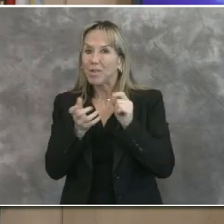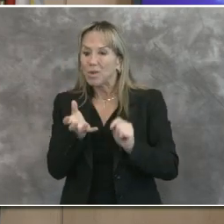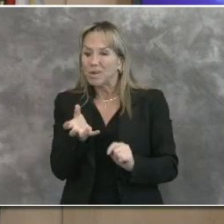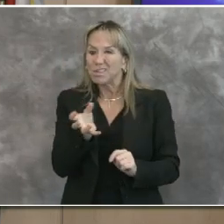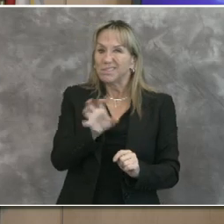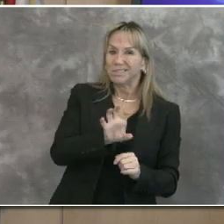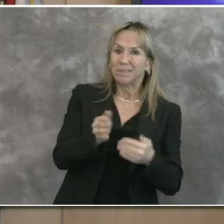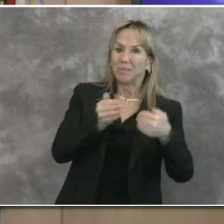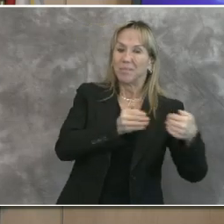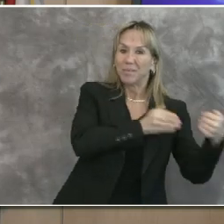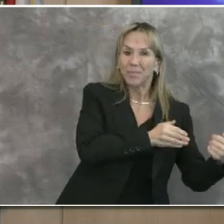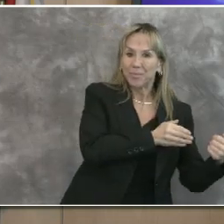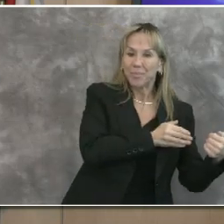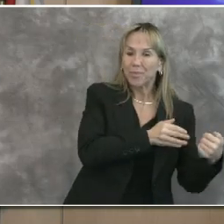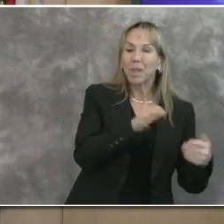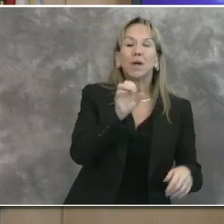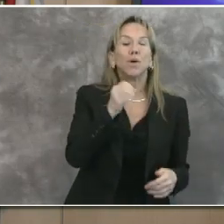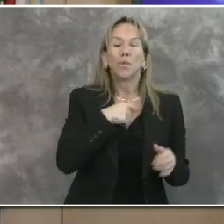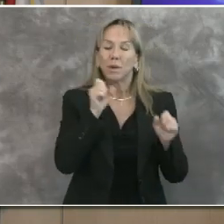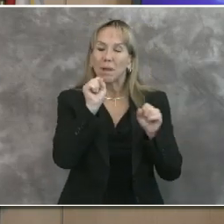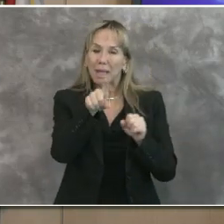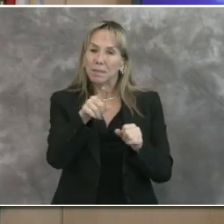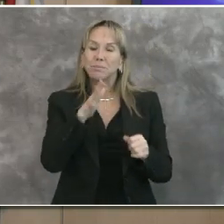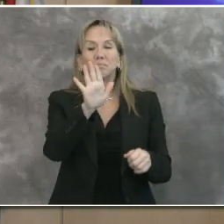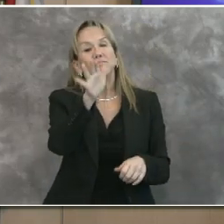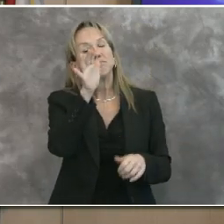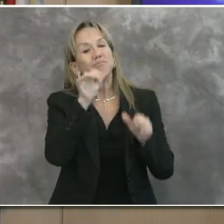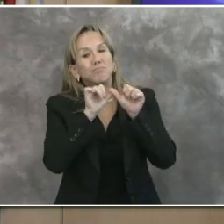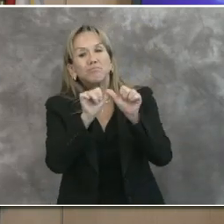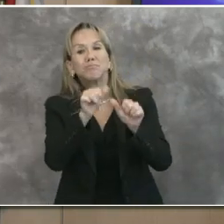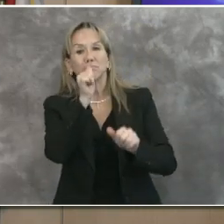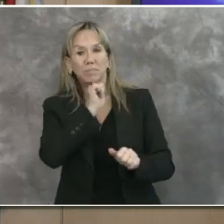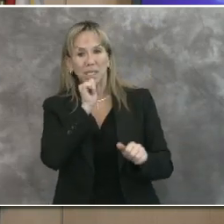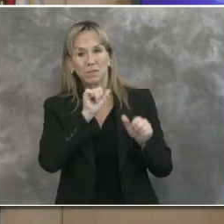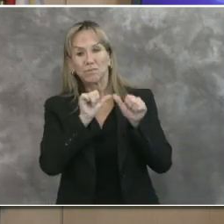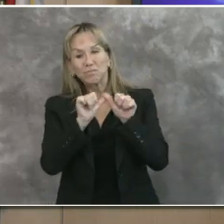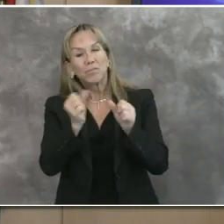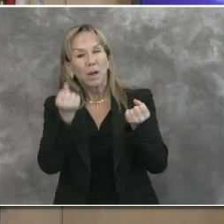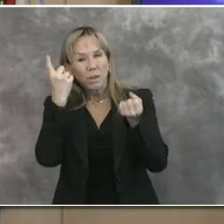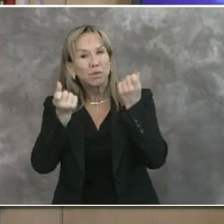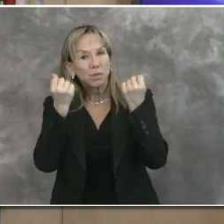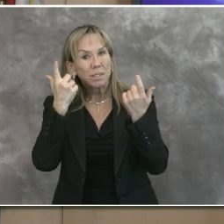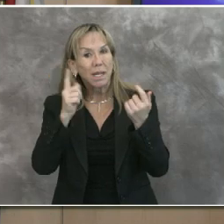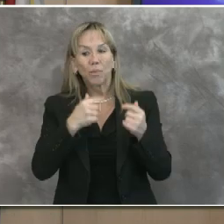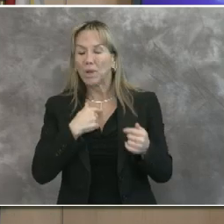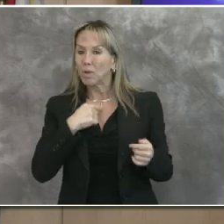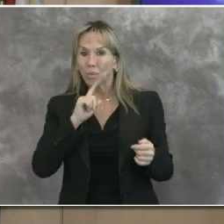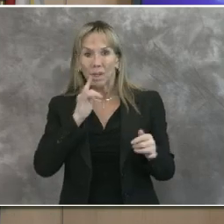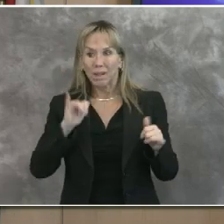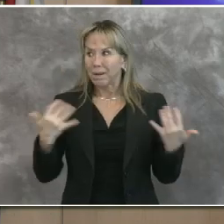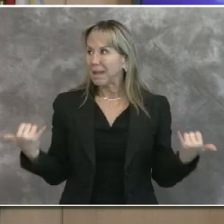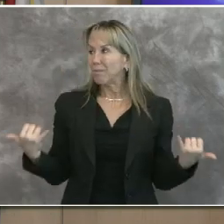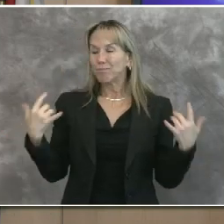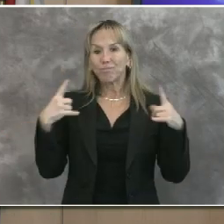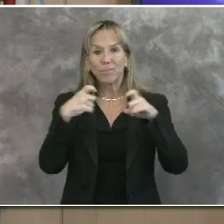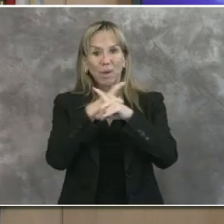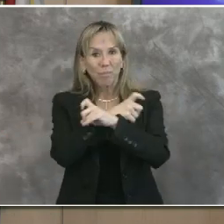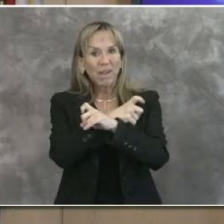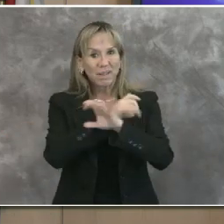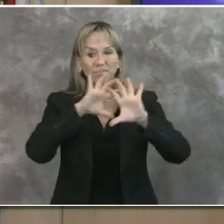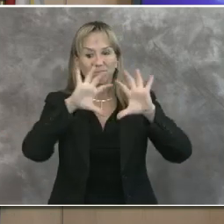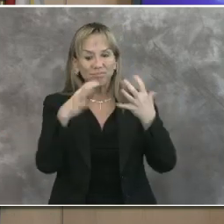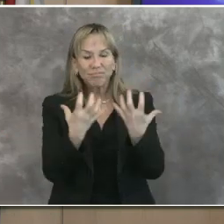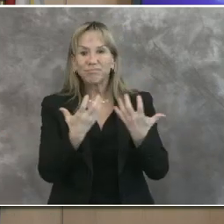dial back. And so we ask for your continued patience and your continued understanding that as we go through this in a complex society, with a